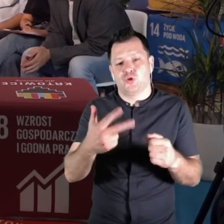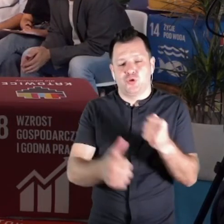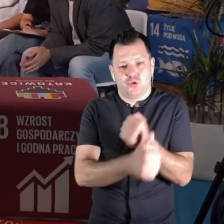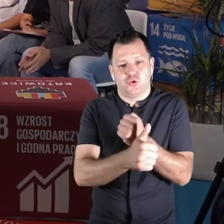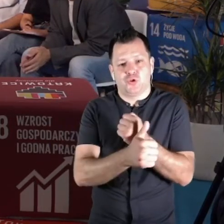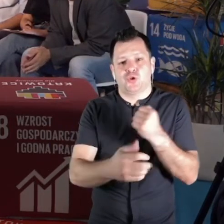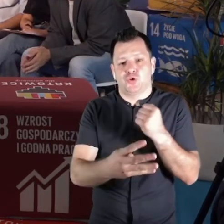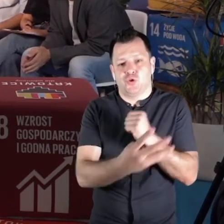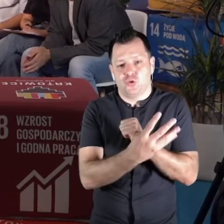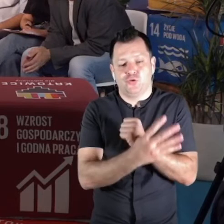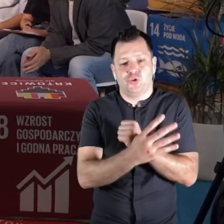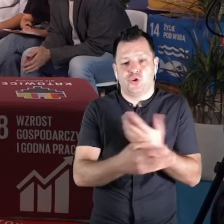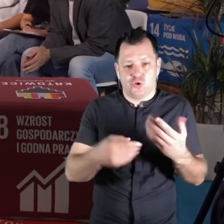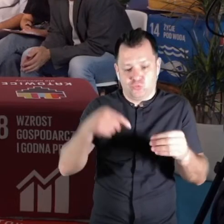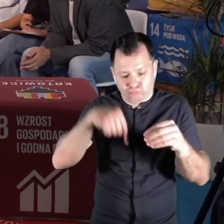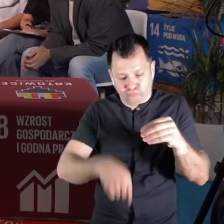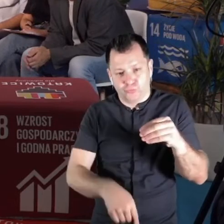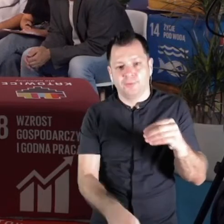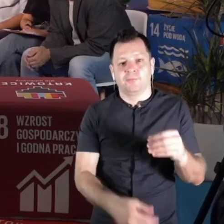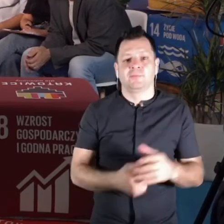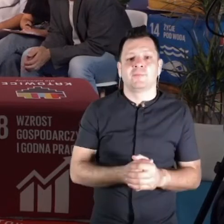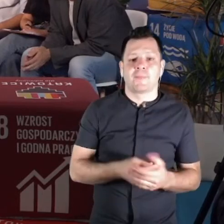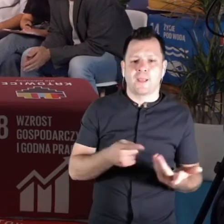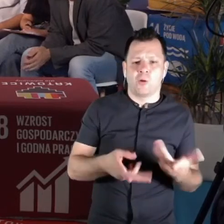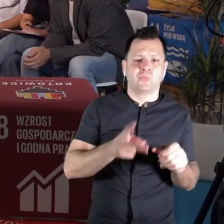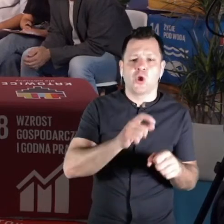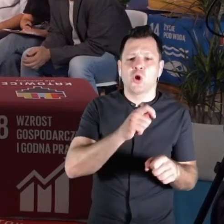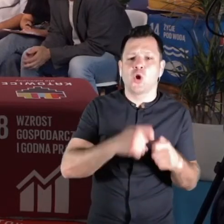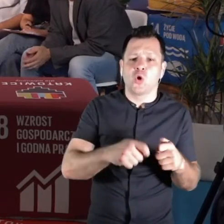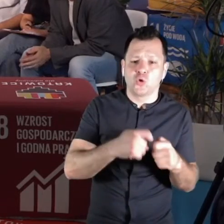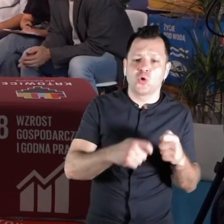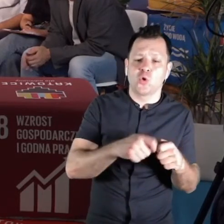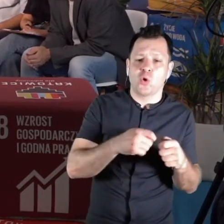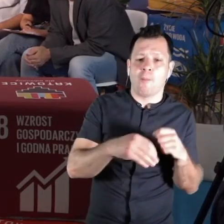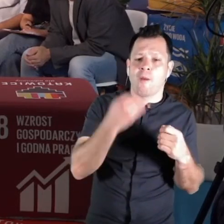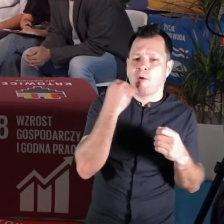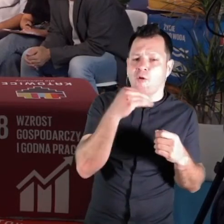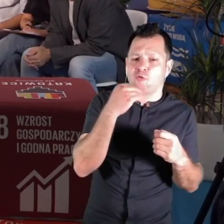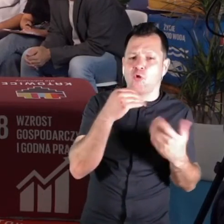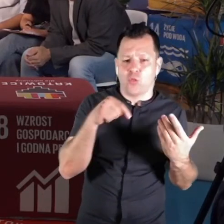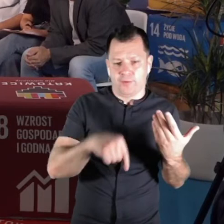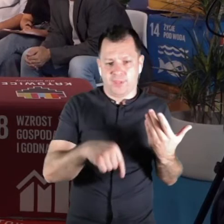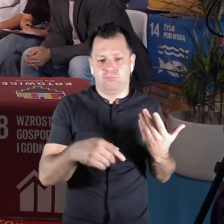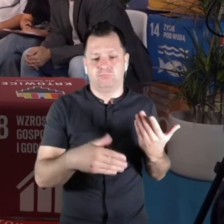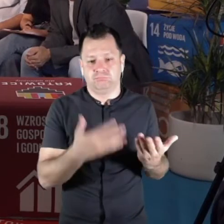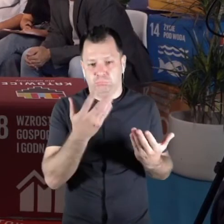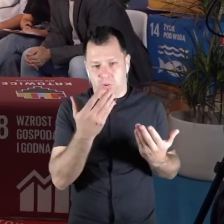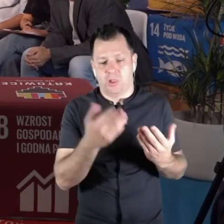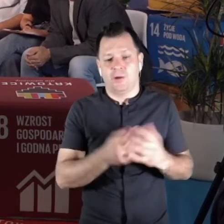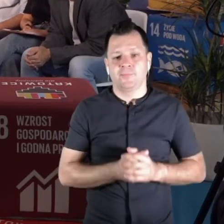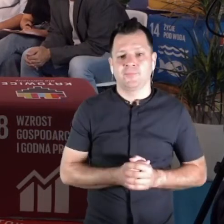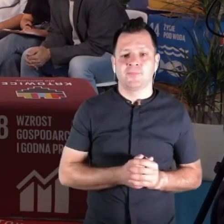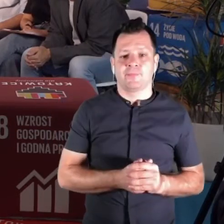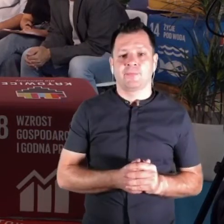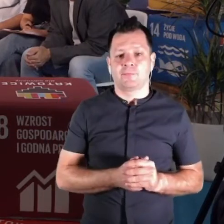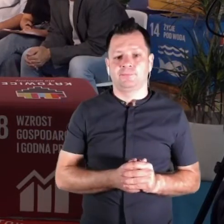floor, and they monitor how much water is available there. This is already a very big help for